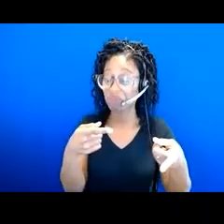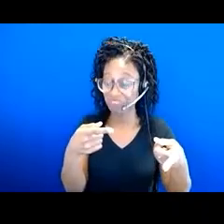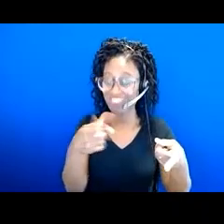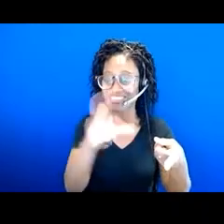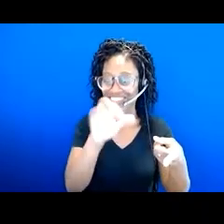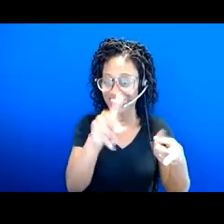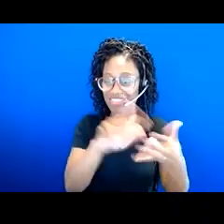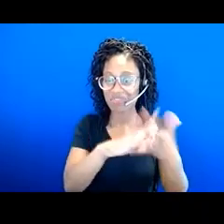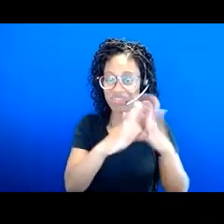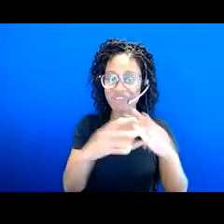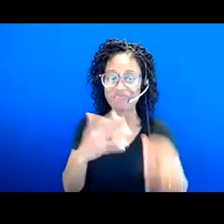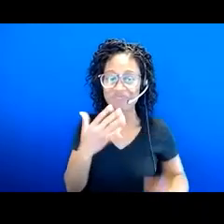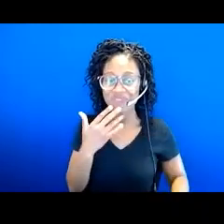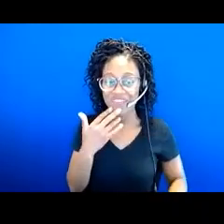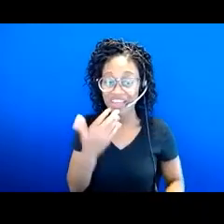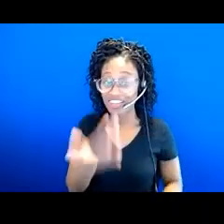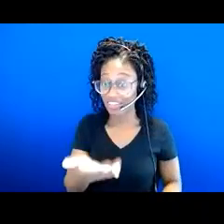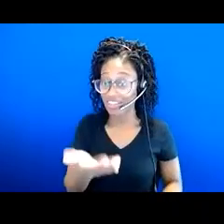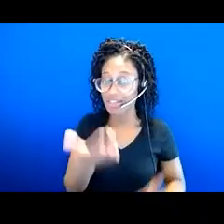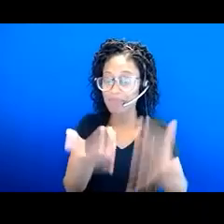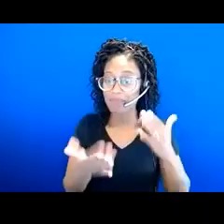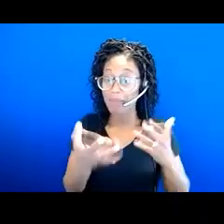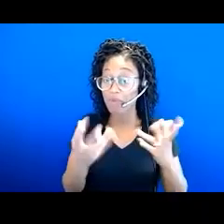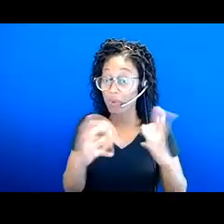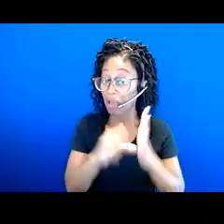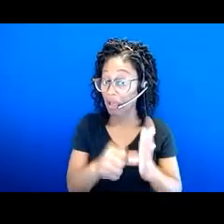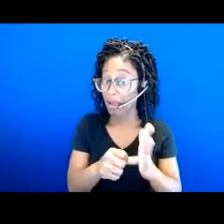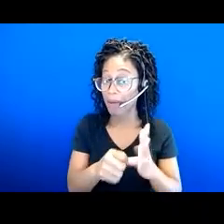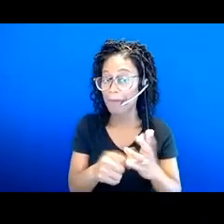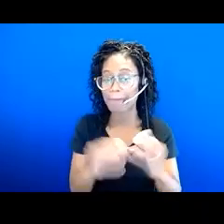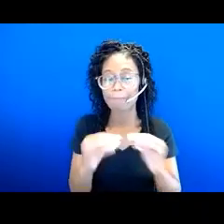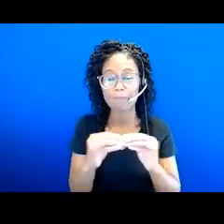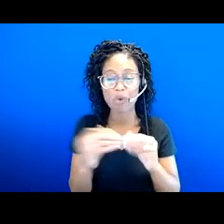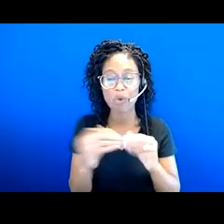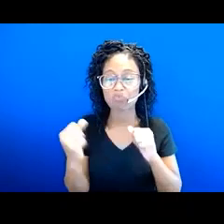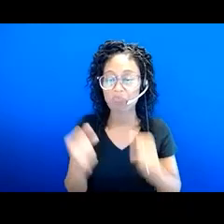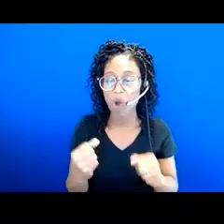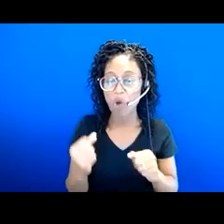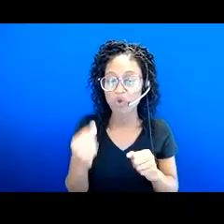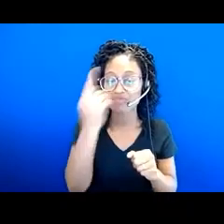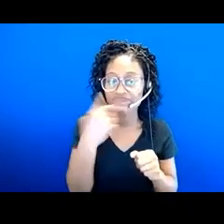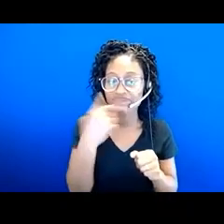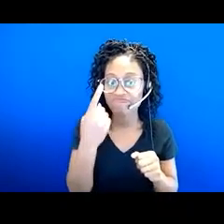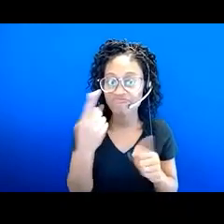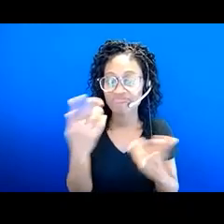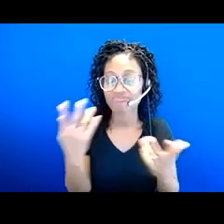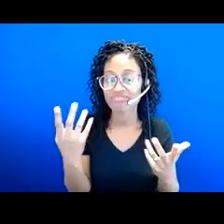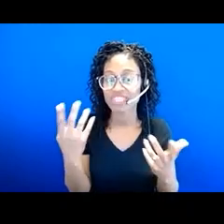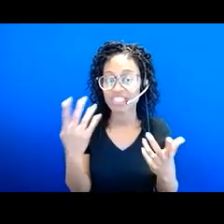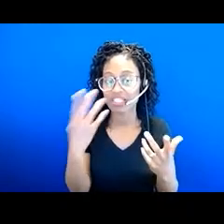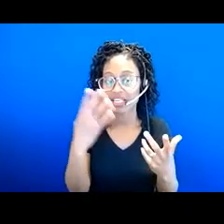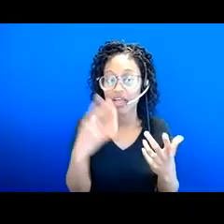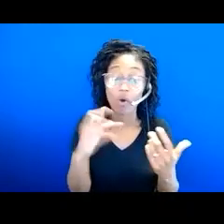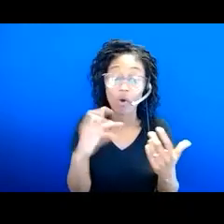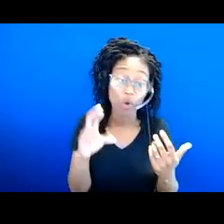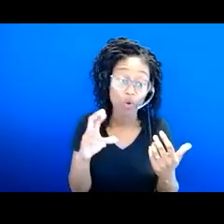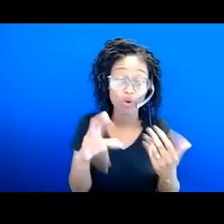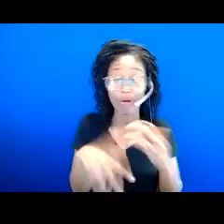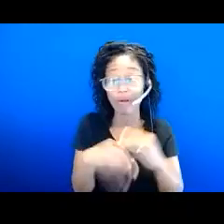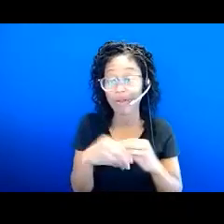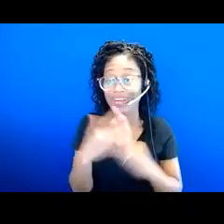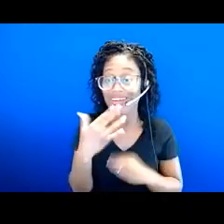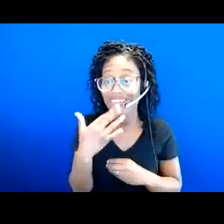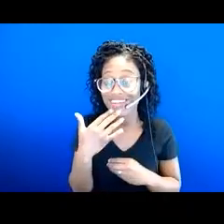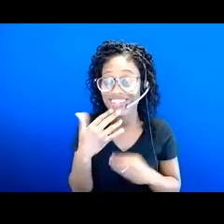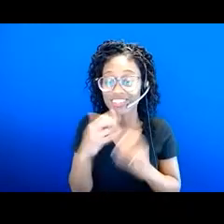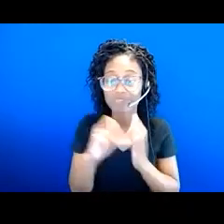You might want to add some emphasis to it, make it bold, add a little color. So now we have